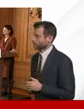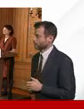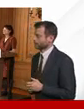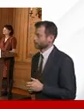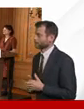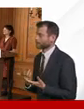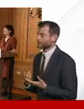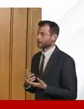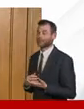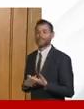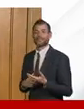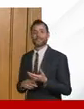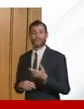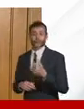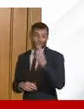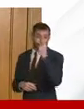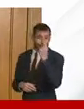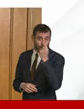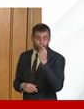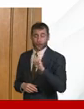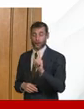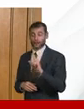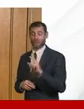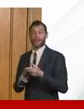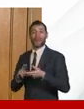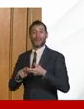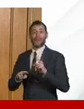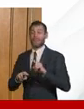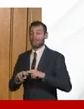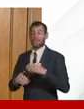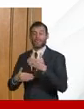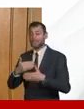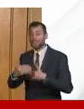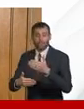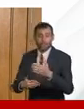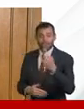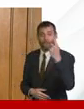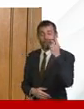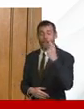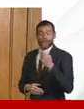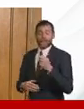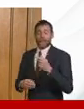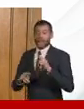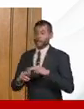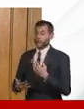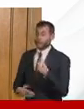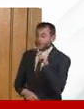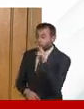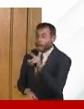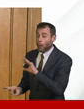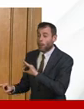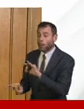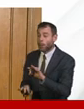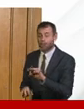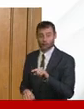be that for quite a significant period going forward they should just test the strength of their relationship and decide whether